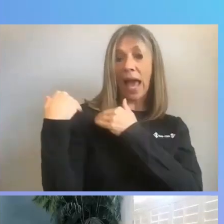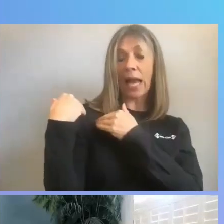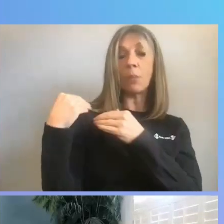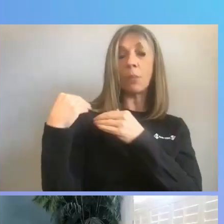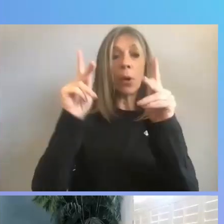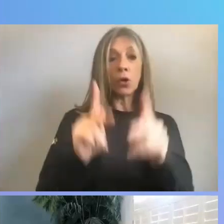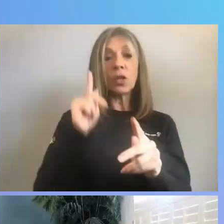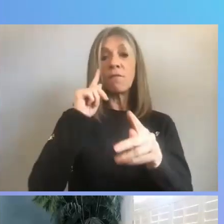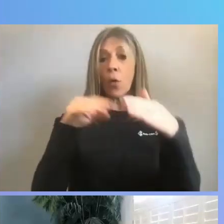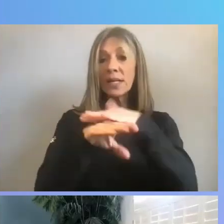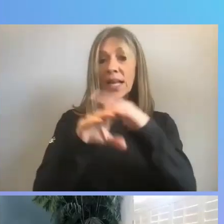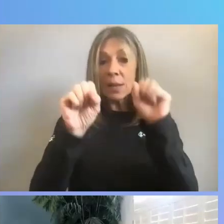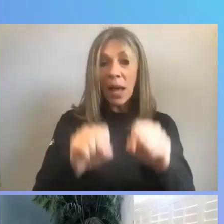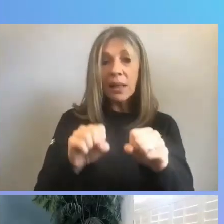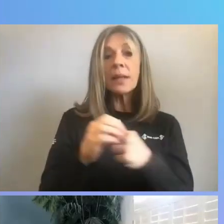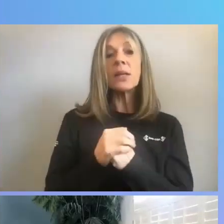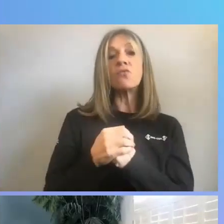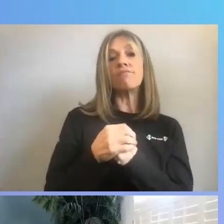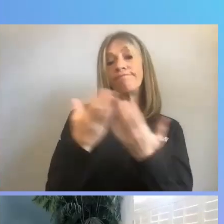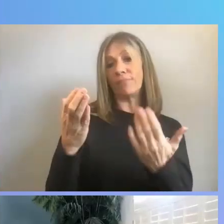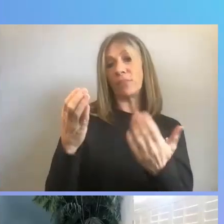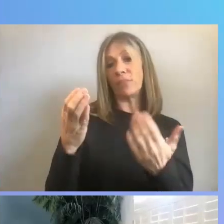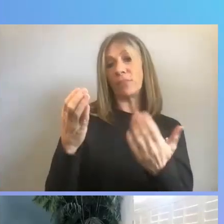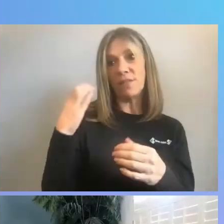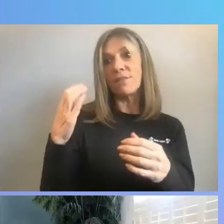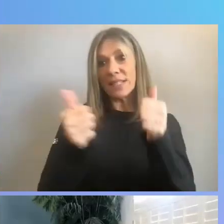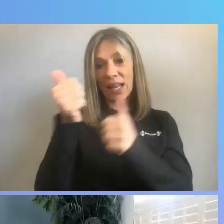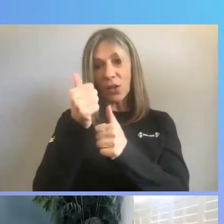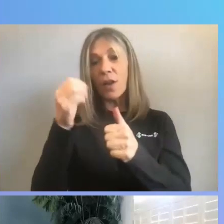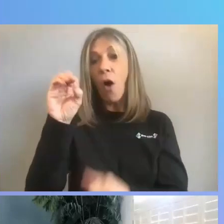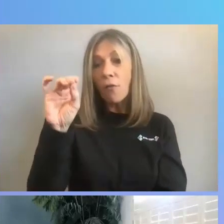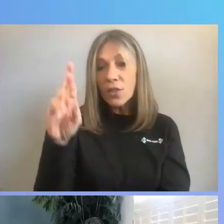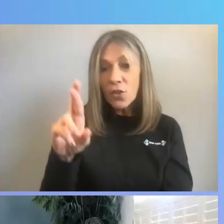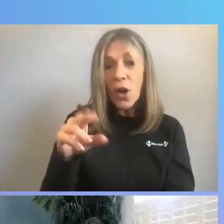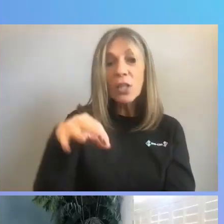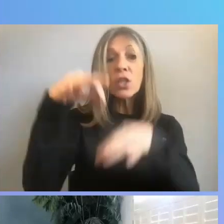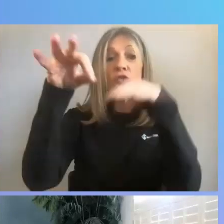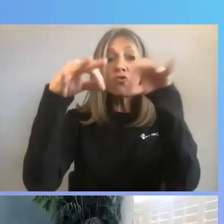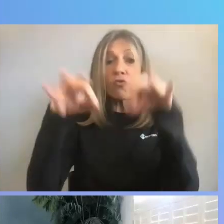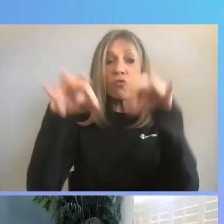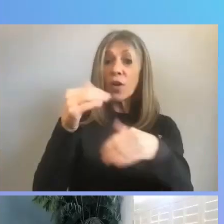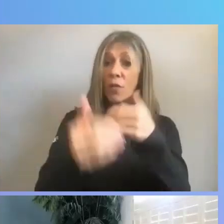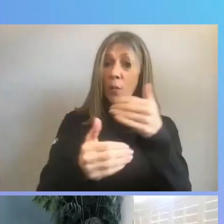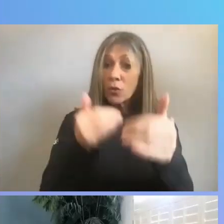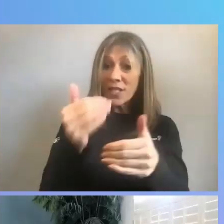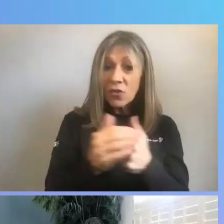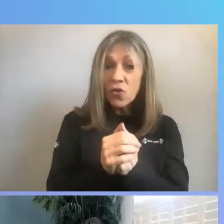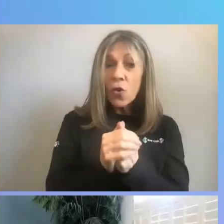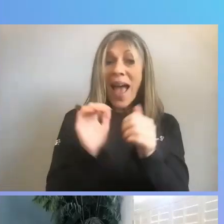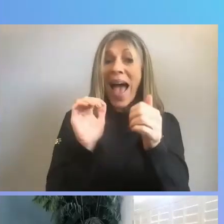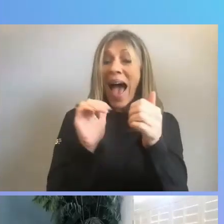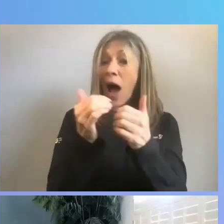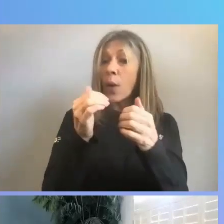accessibility, Chief Information Accessibility Officer, for example. A description of the procedure and how it was